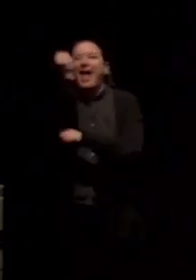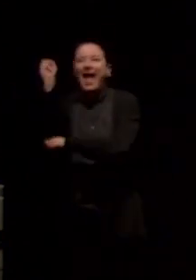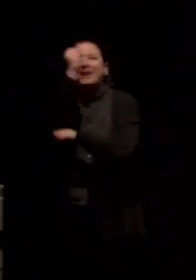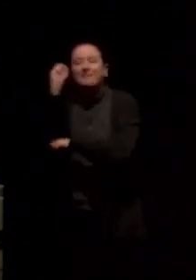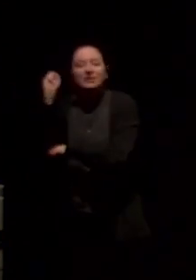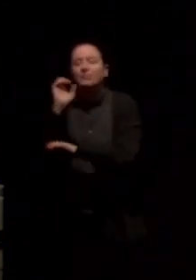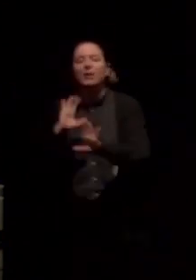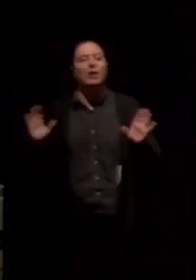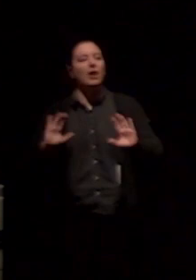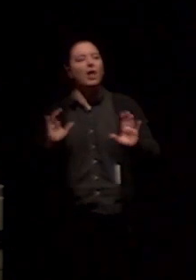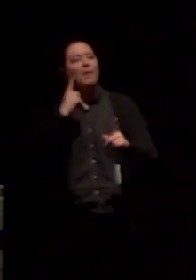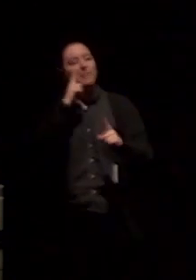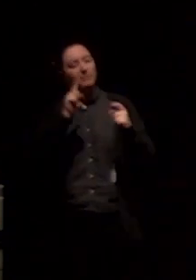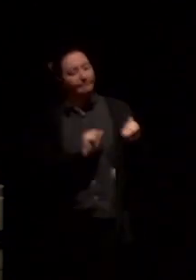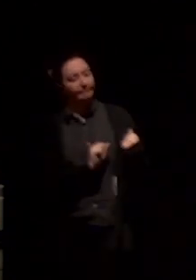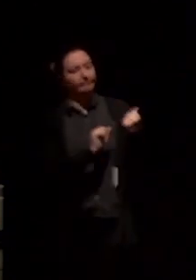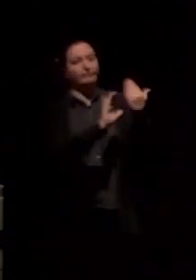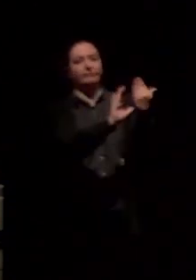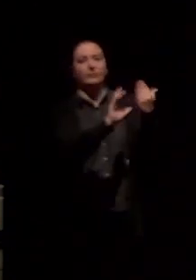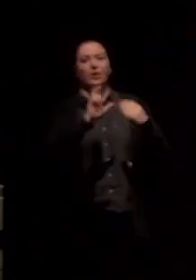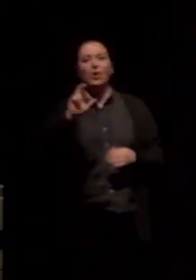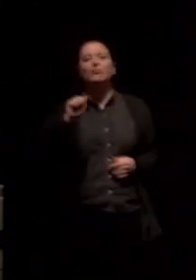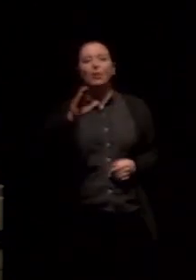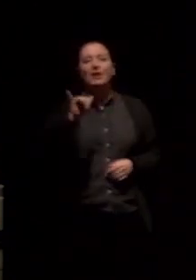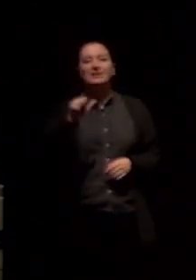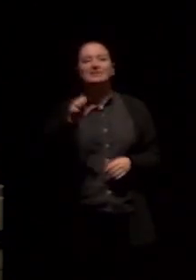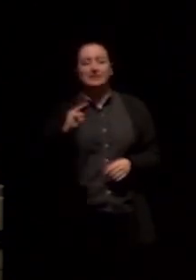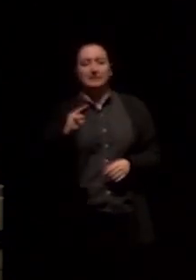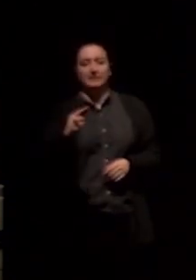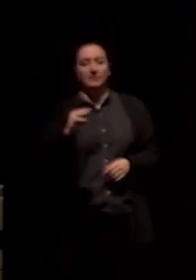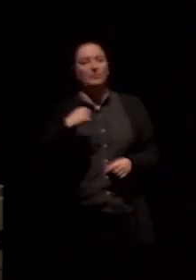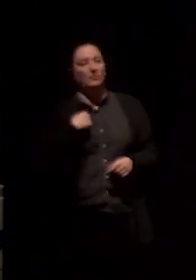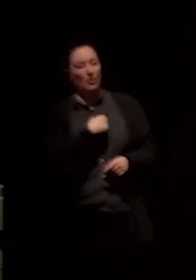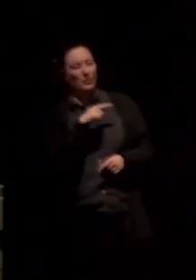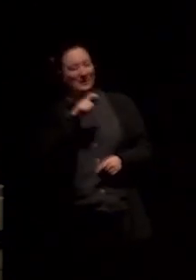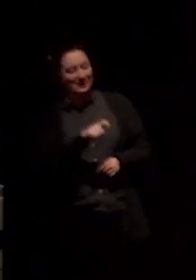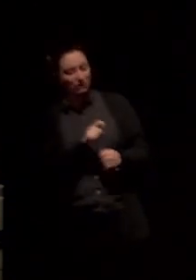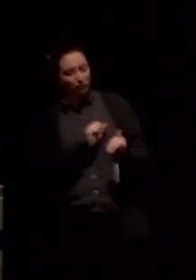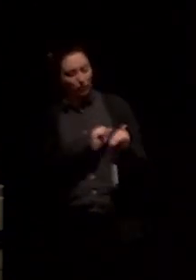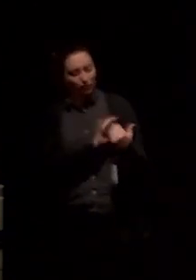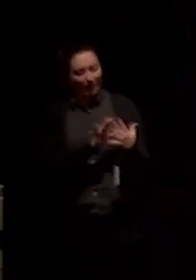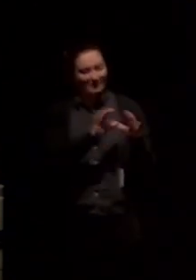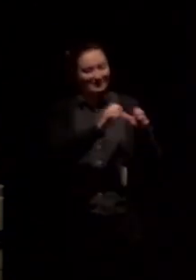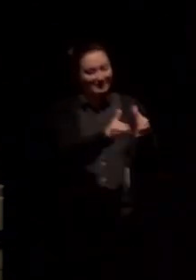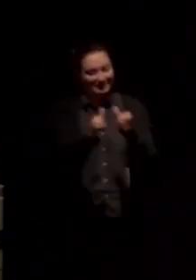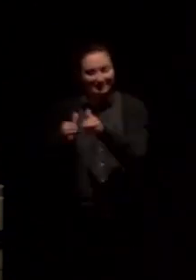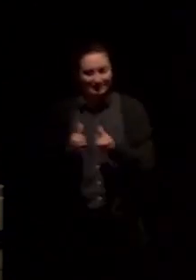barriers to address the workforce shortage and exactly the populations that need it the most.